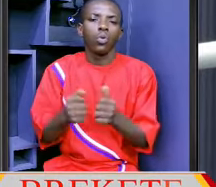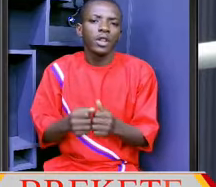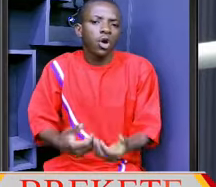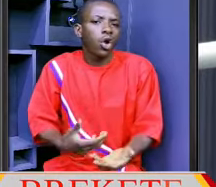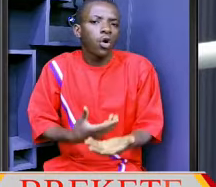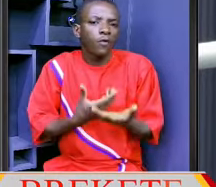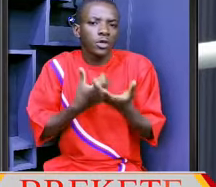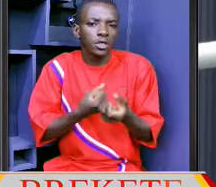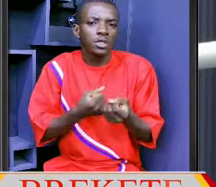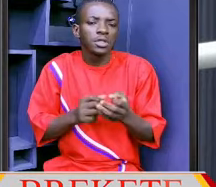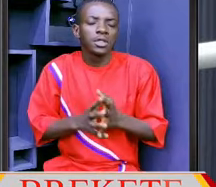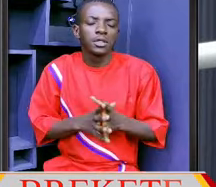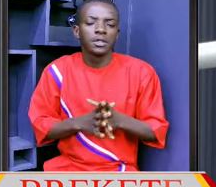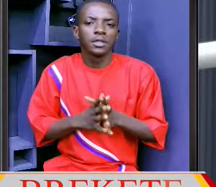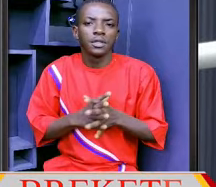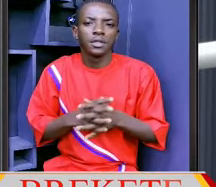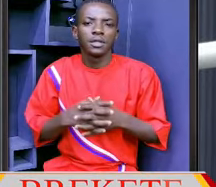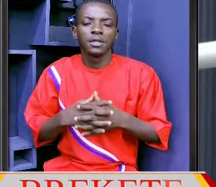confidence.